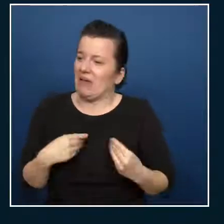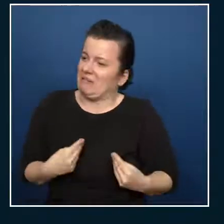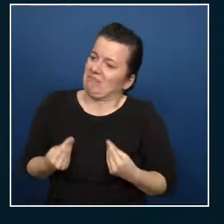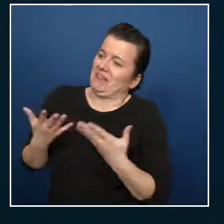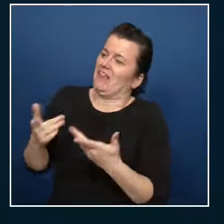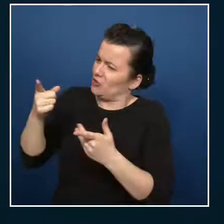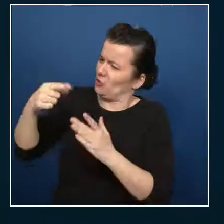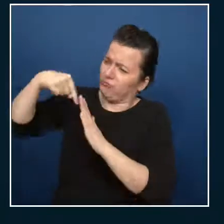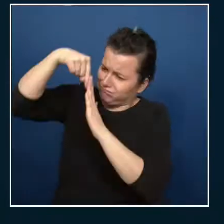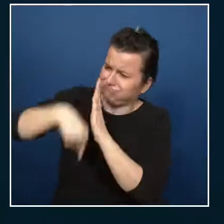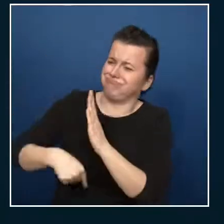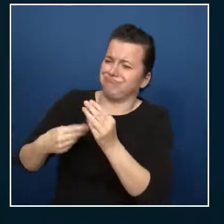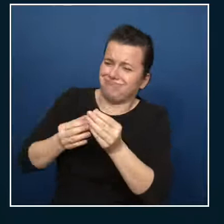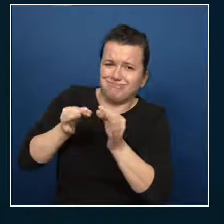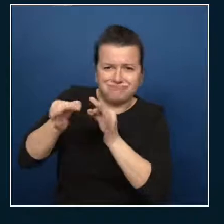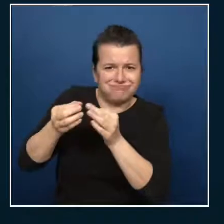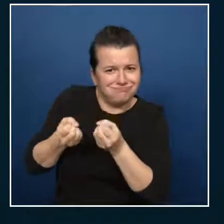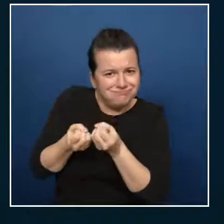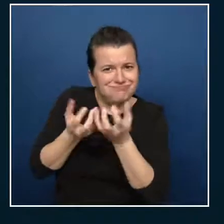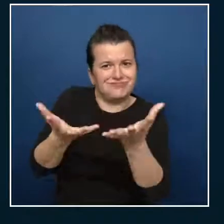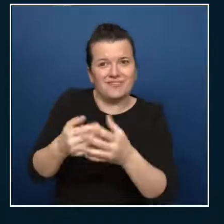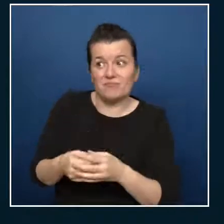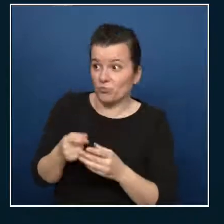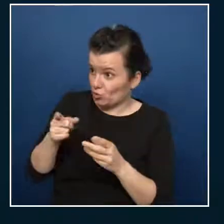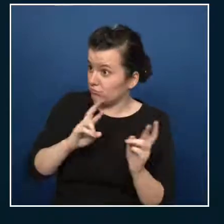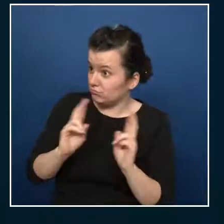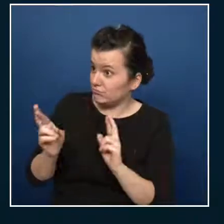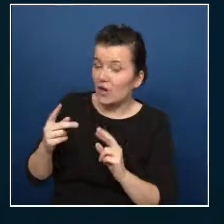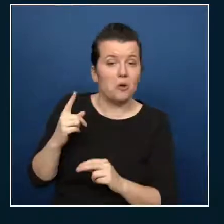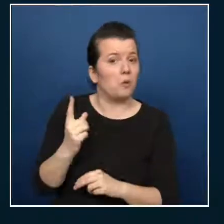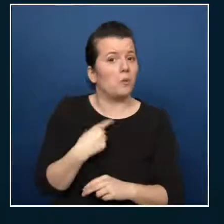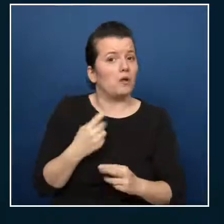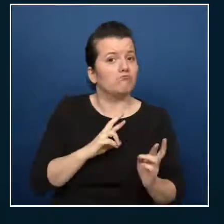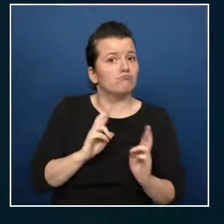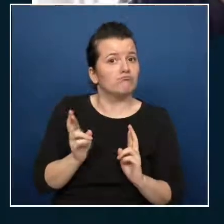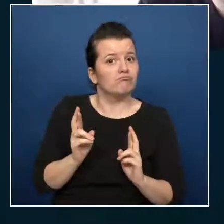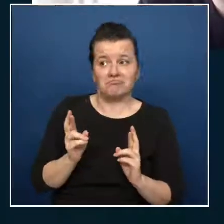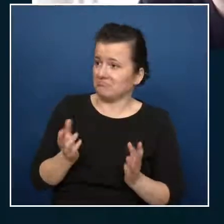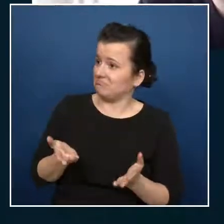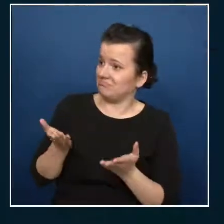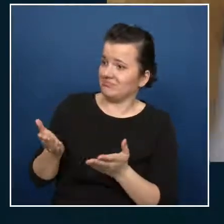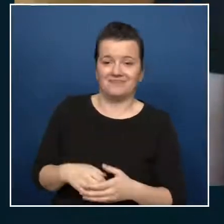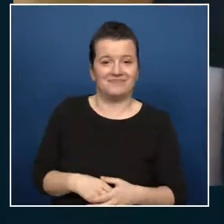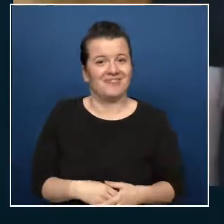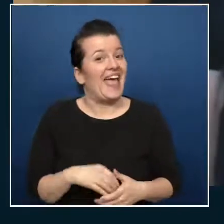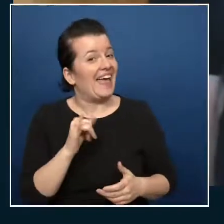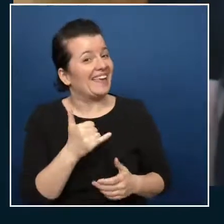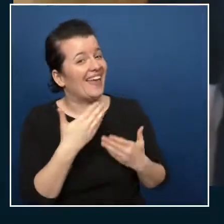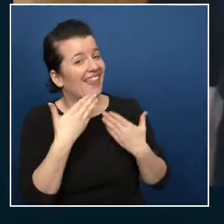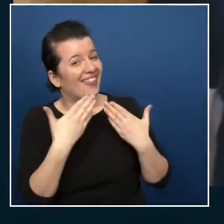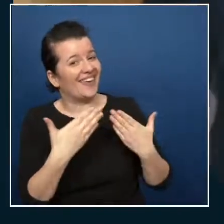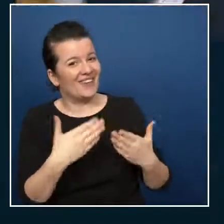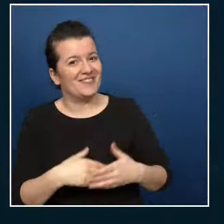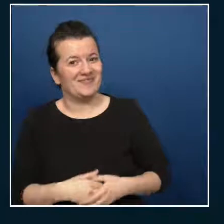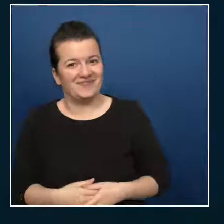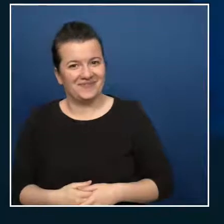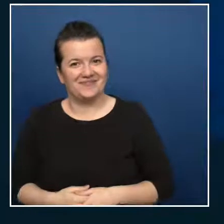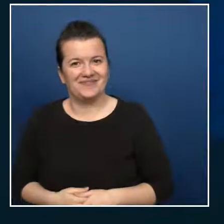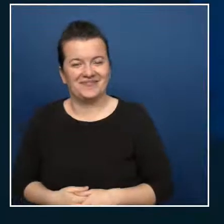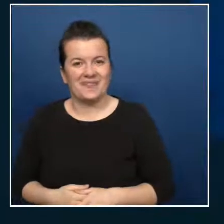So if you're ready, we're ready, and you can take the stage. Yes, thank you.